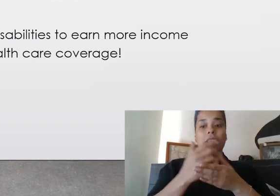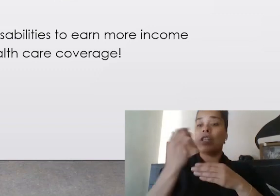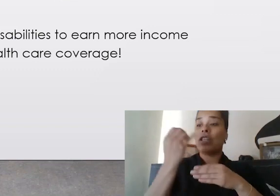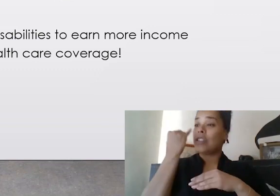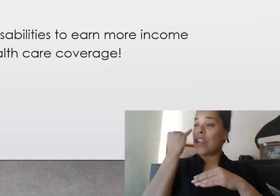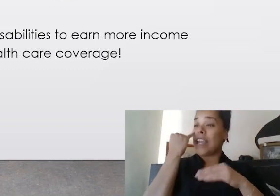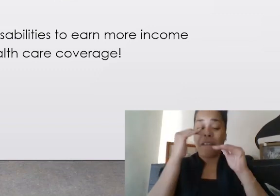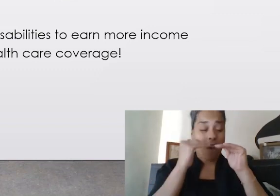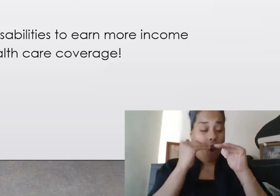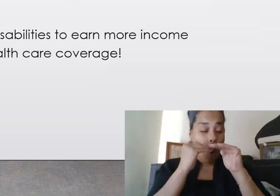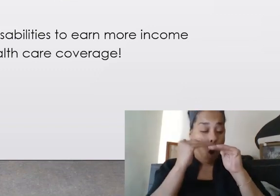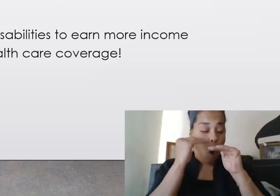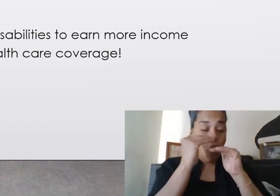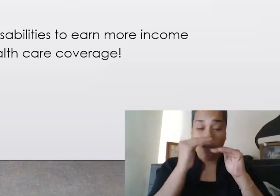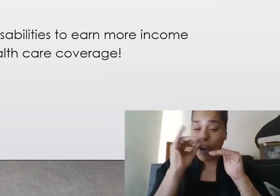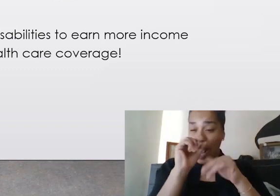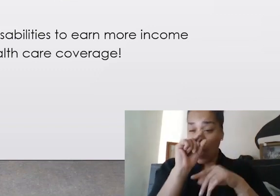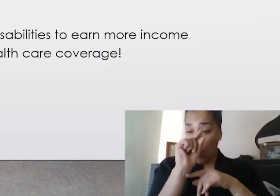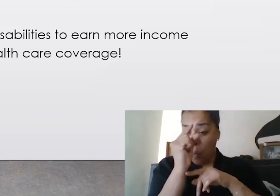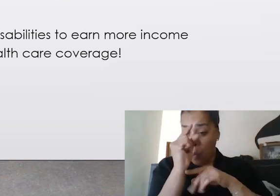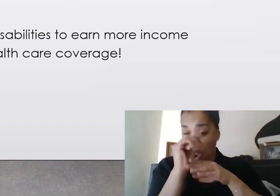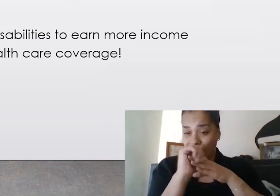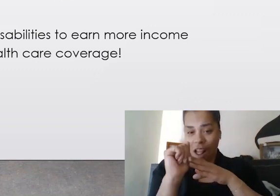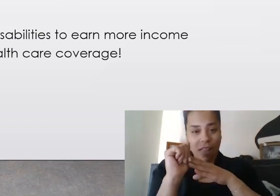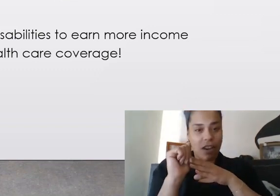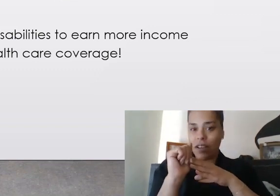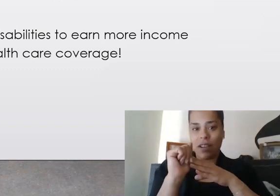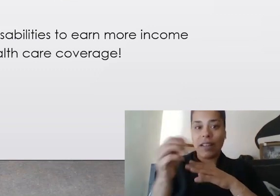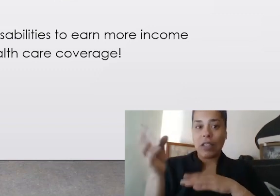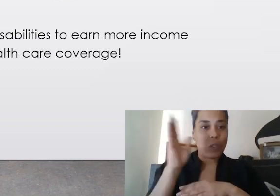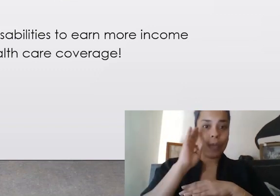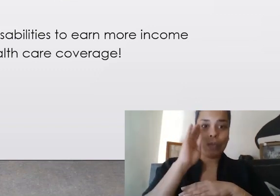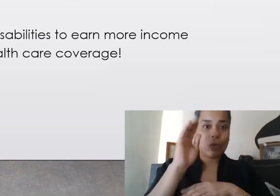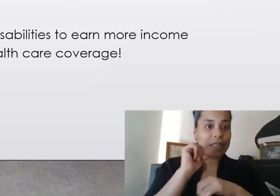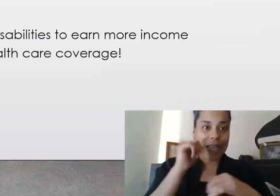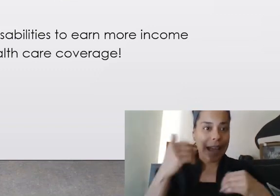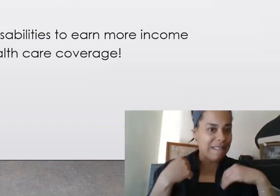$1, like you won't have your Medicaid. So with